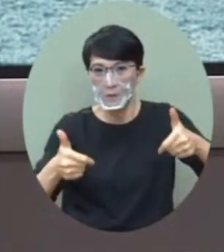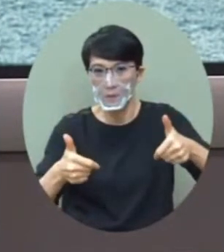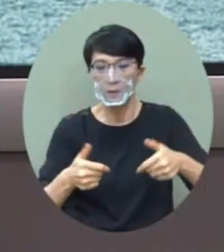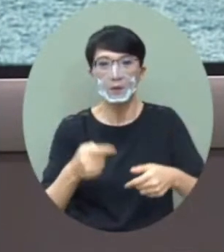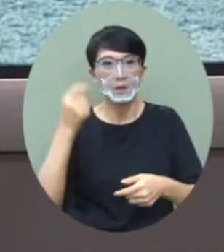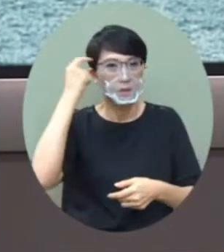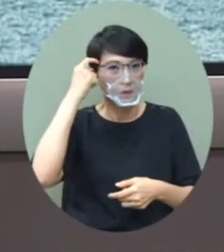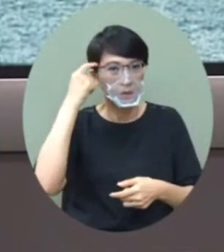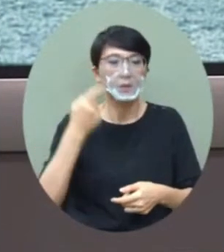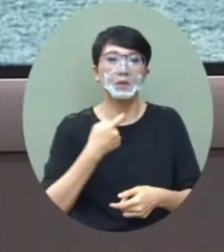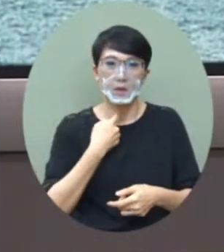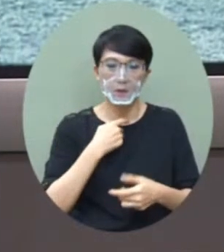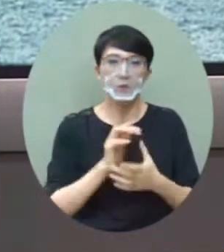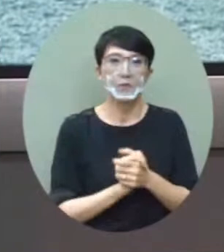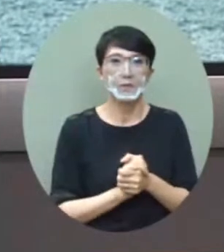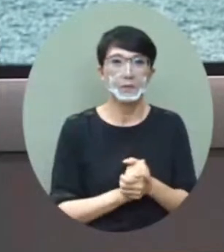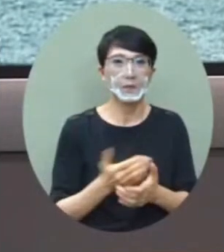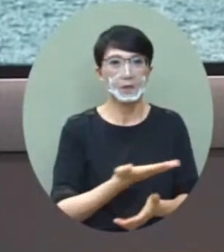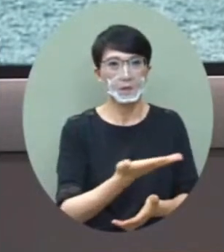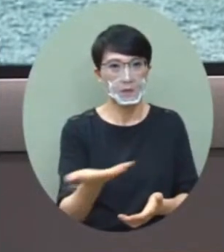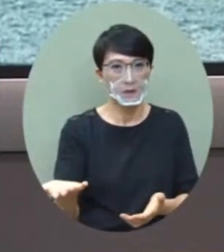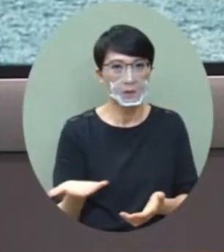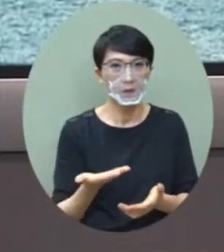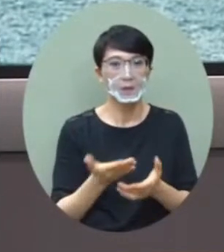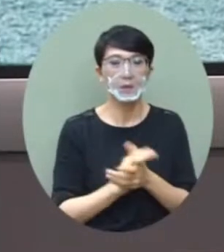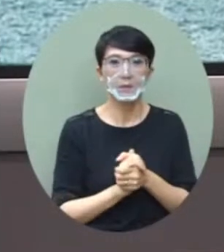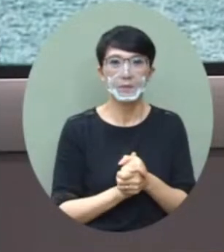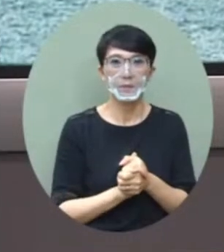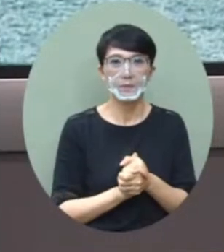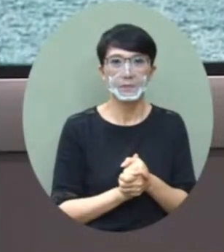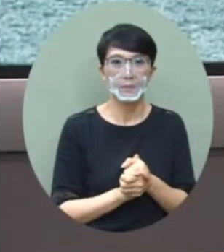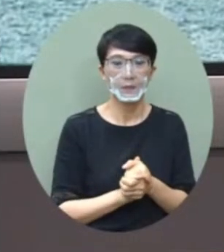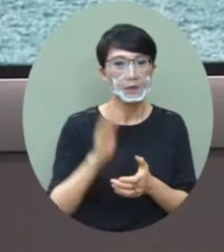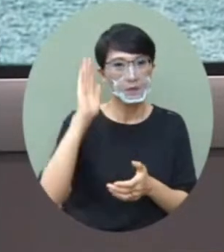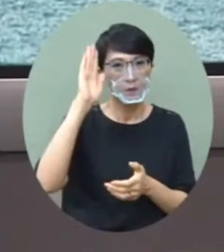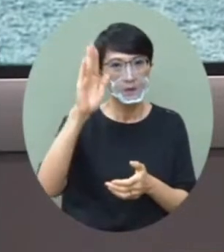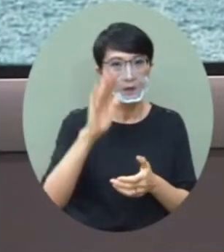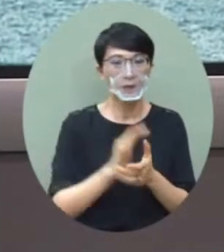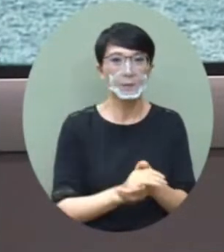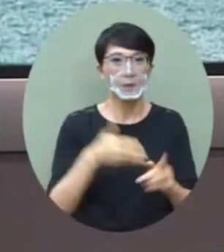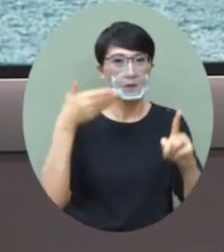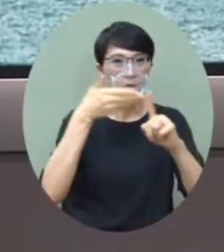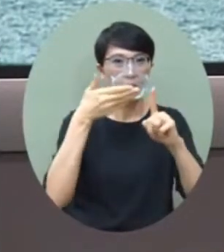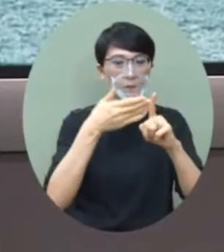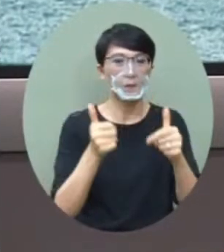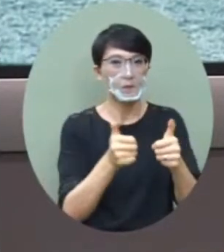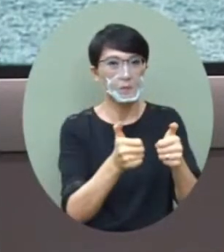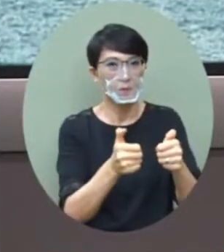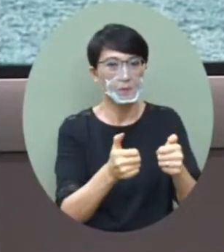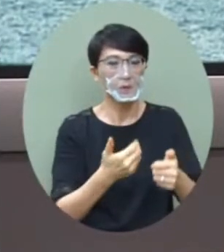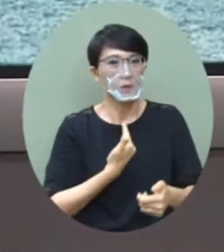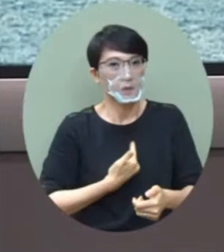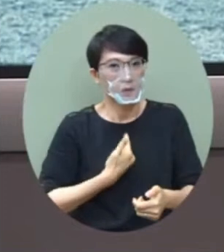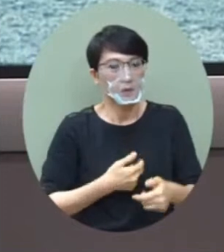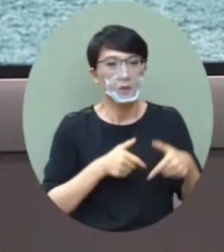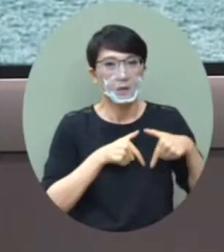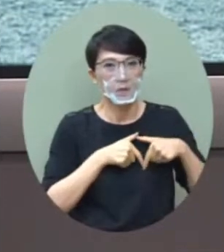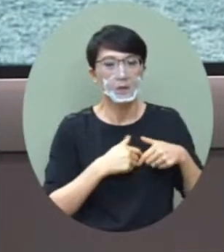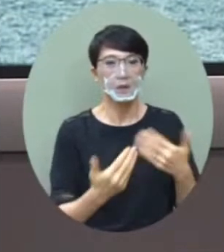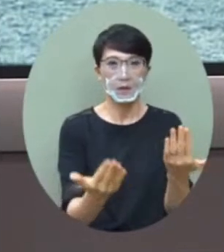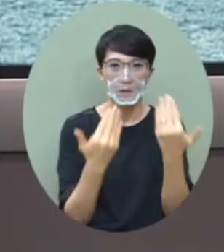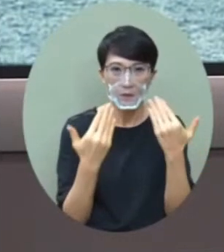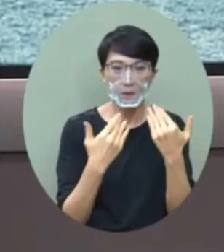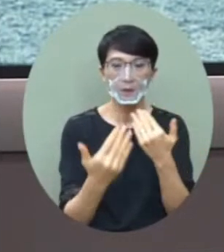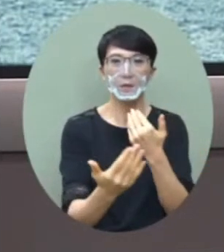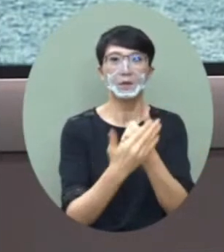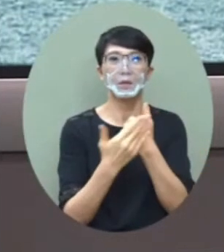explain to you the interface required between the two parties. But I hope we should all be